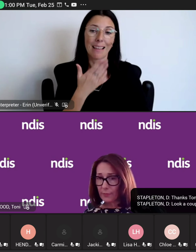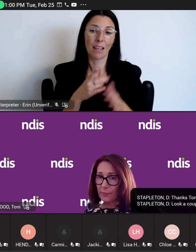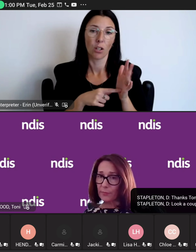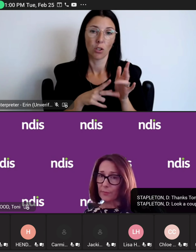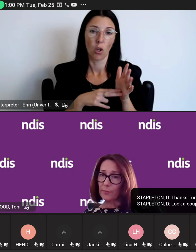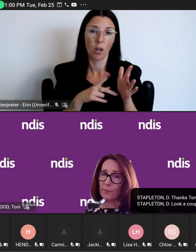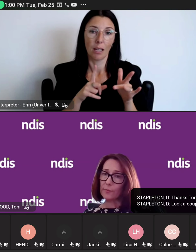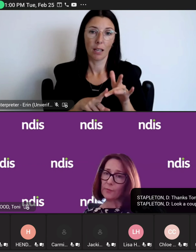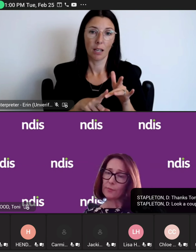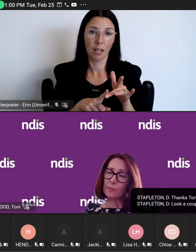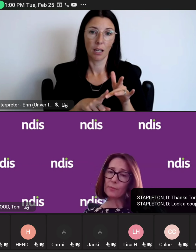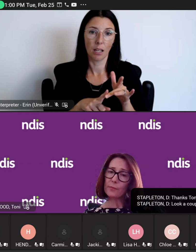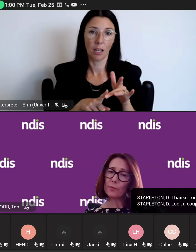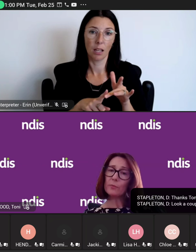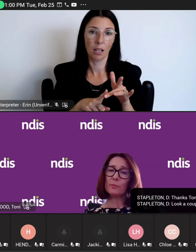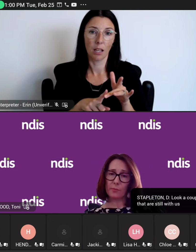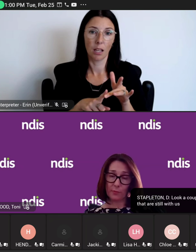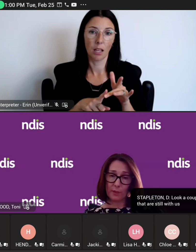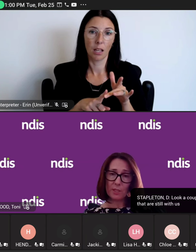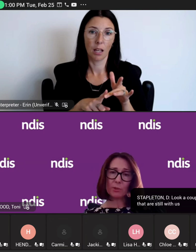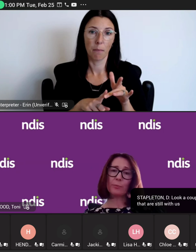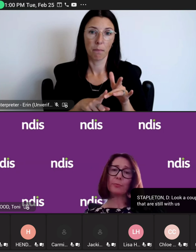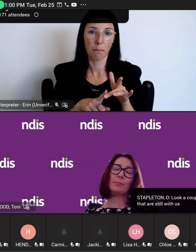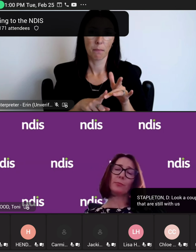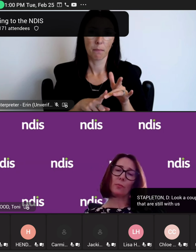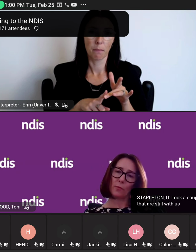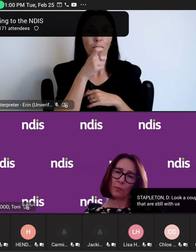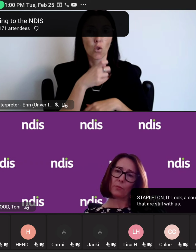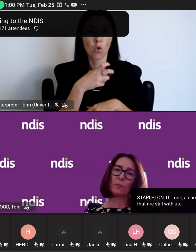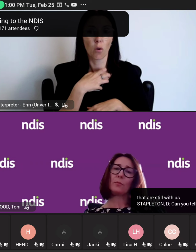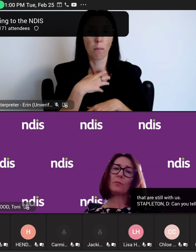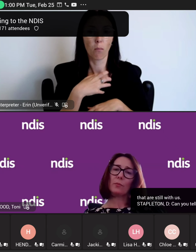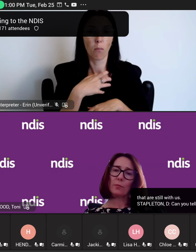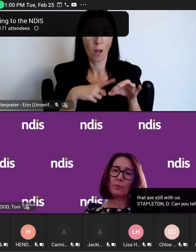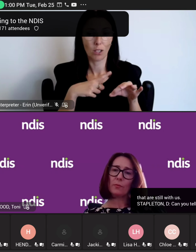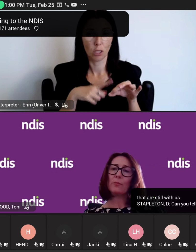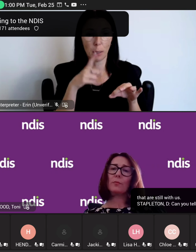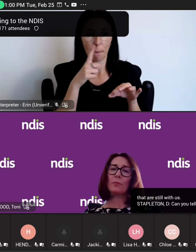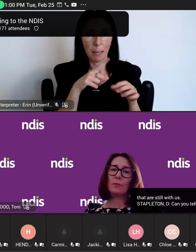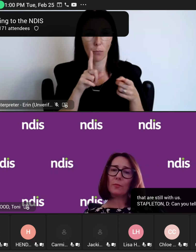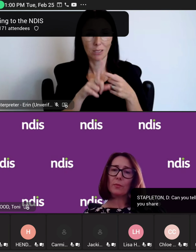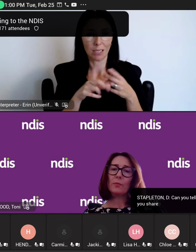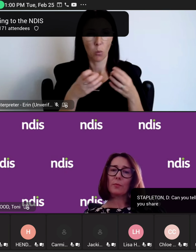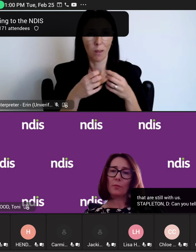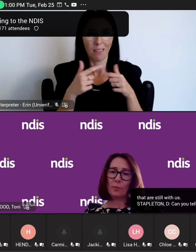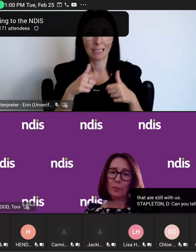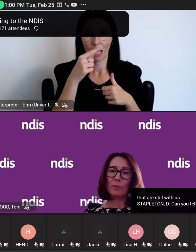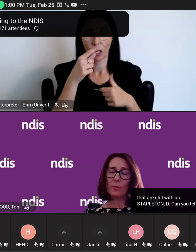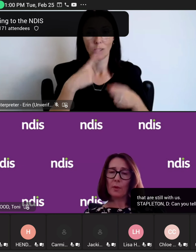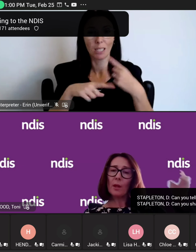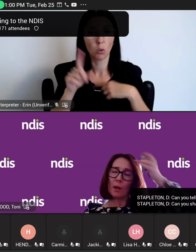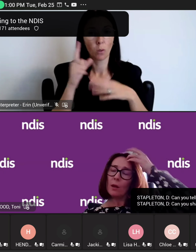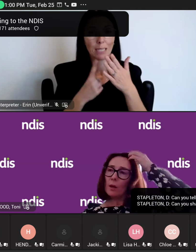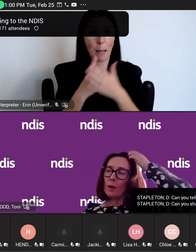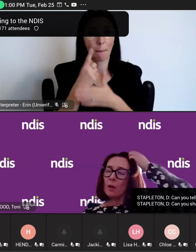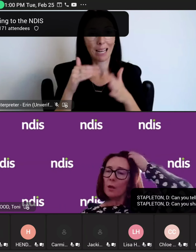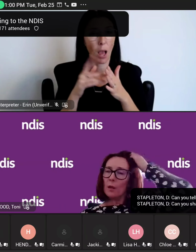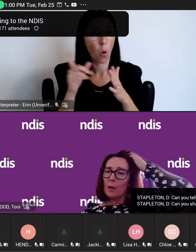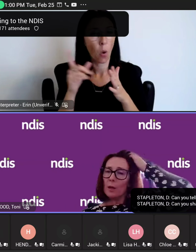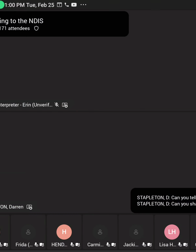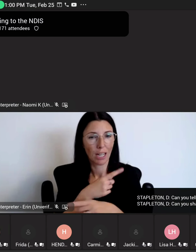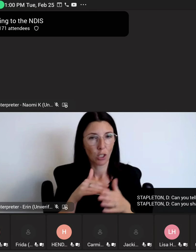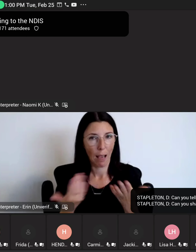more questions for the people that are still with us. Can you tell us about what's happening now? Can you share with us what's changing